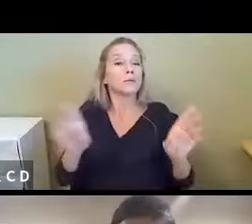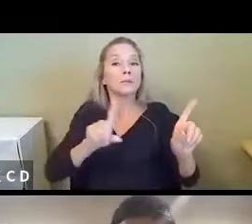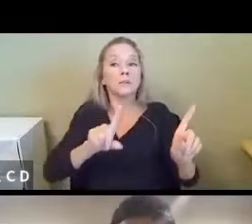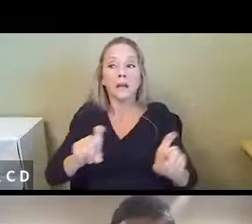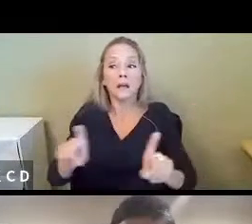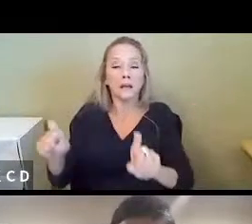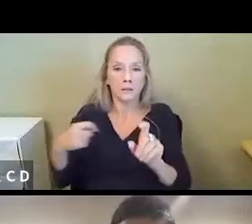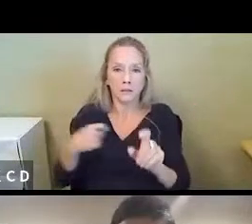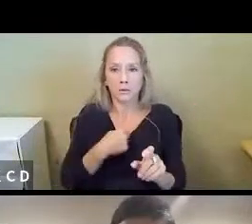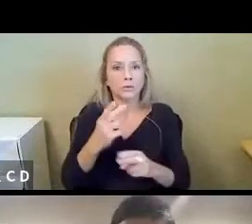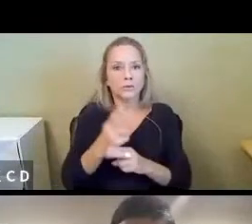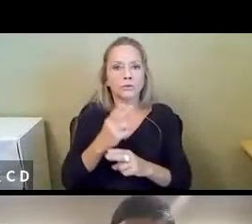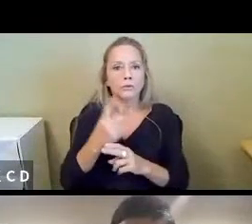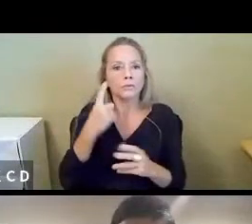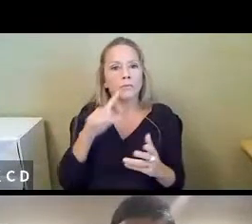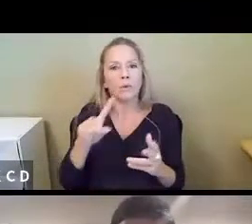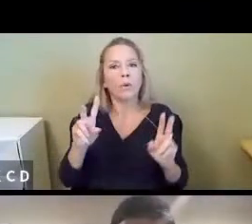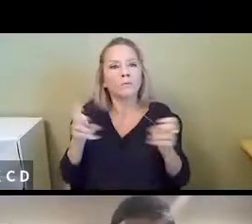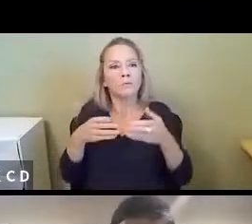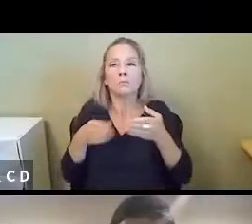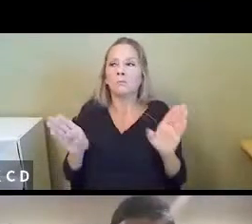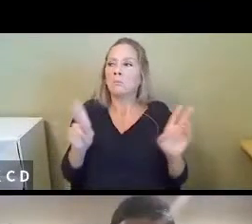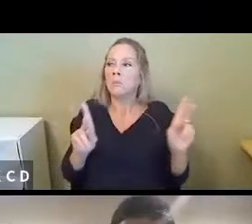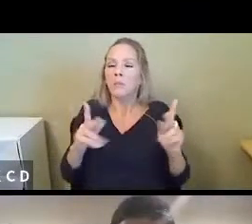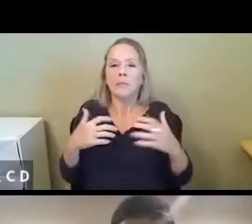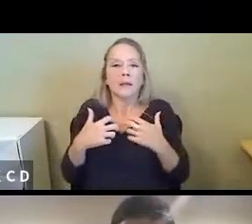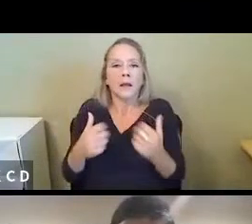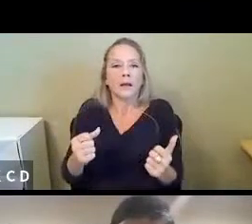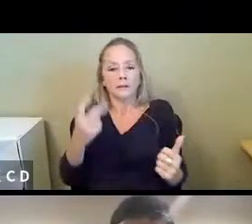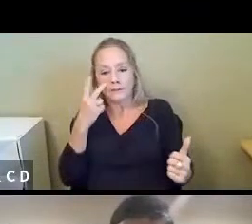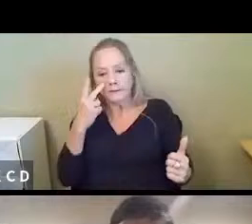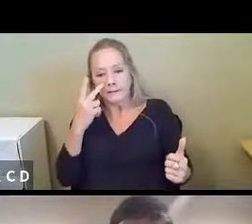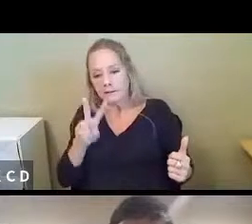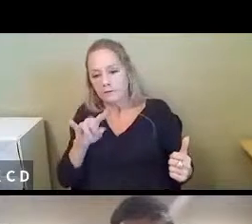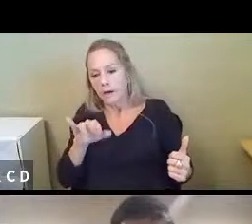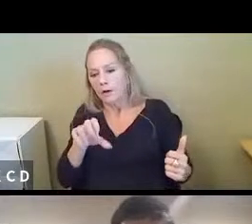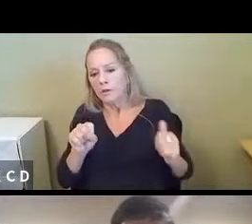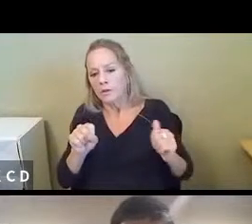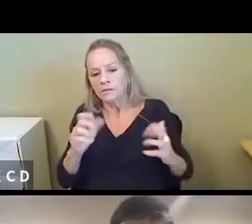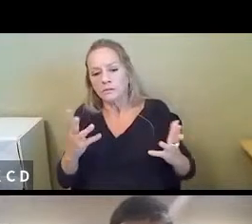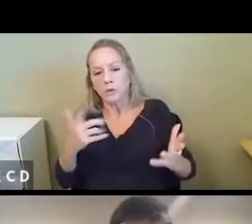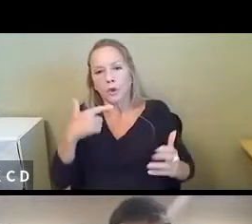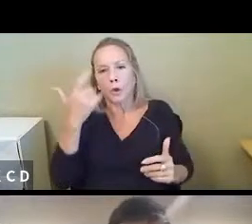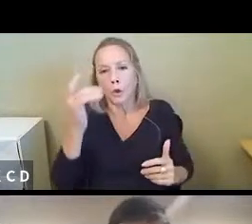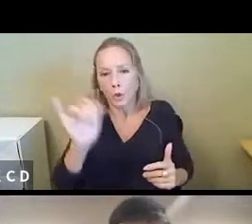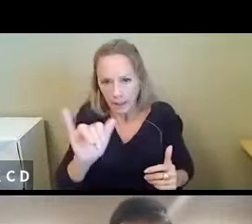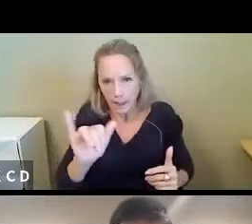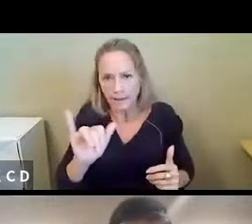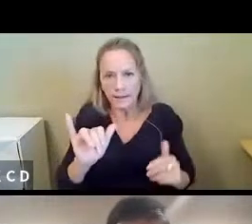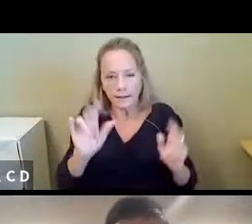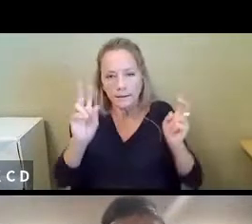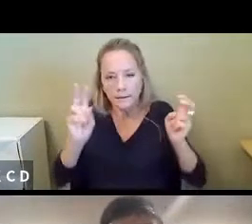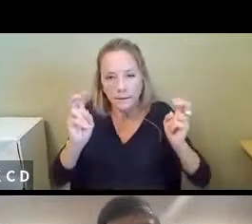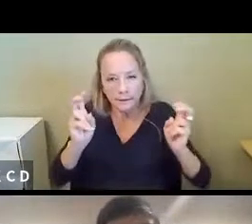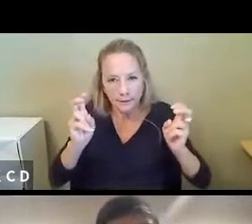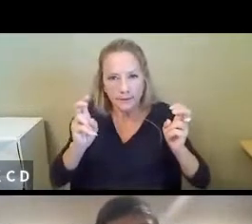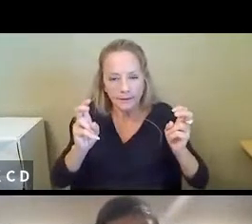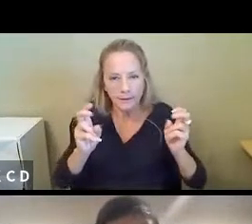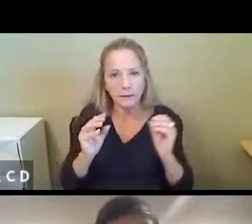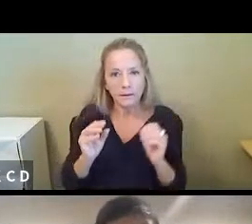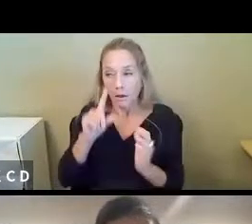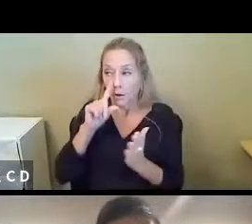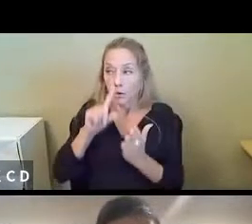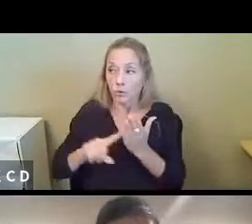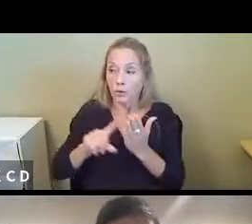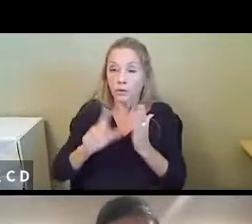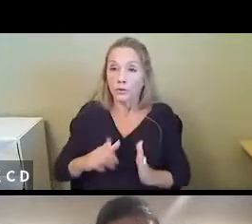going to be using it just from a public health standpoint to see how the virus is looking. It's more like the researchers